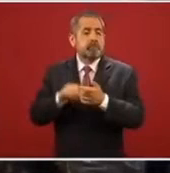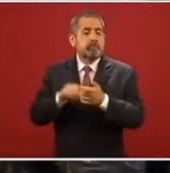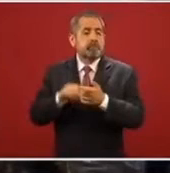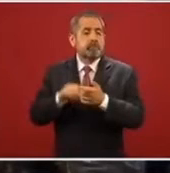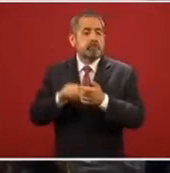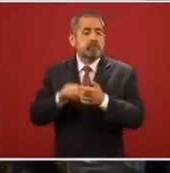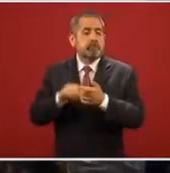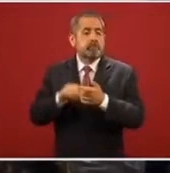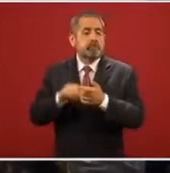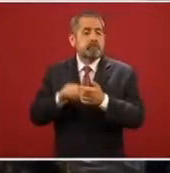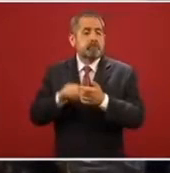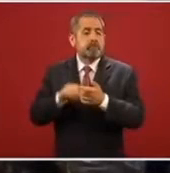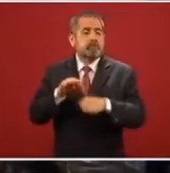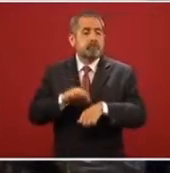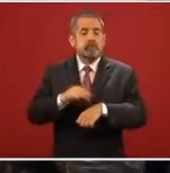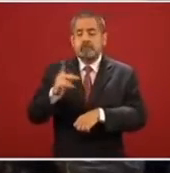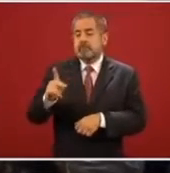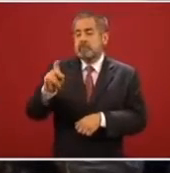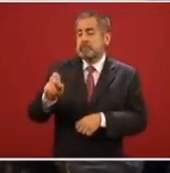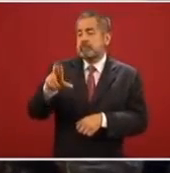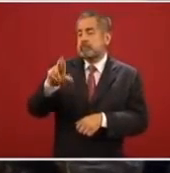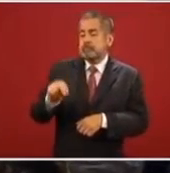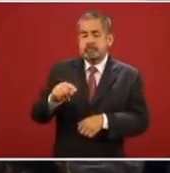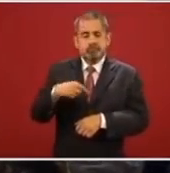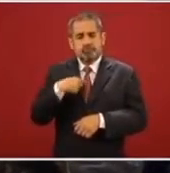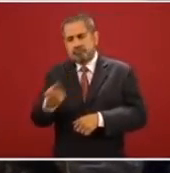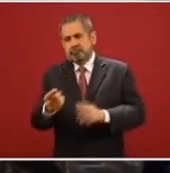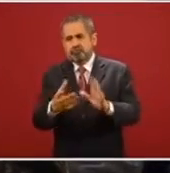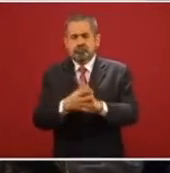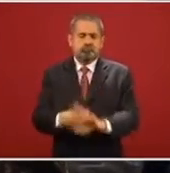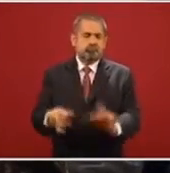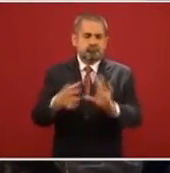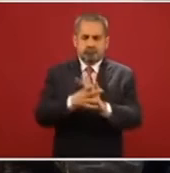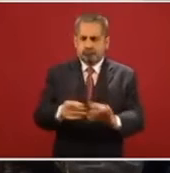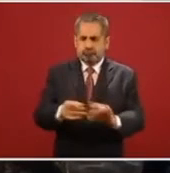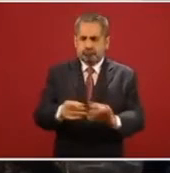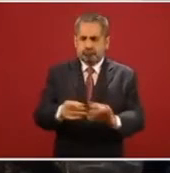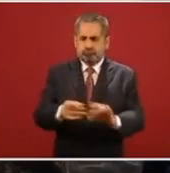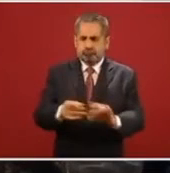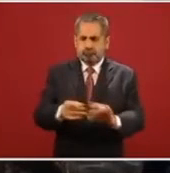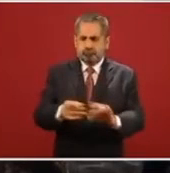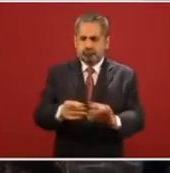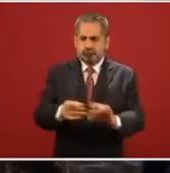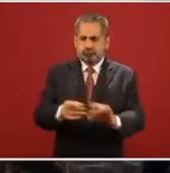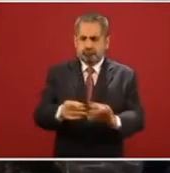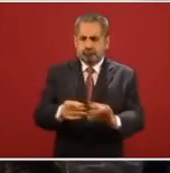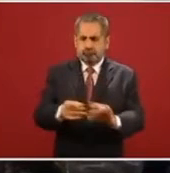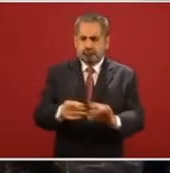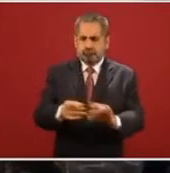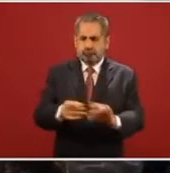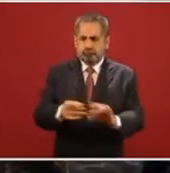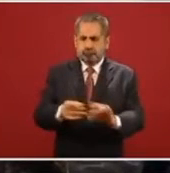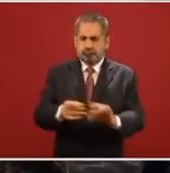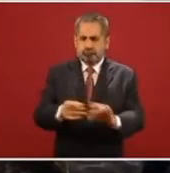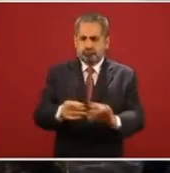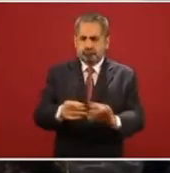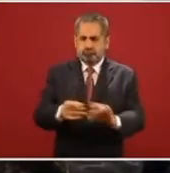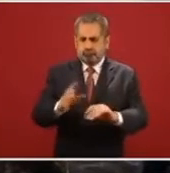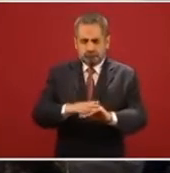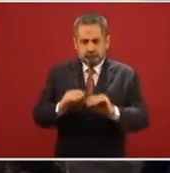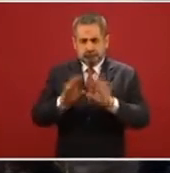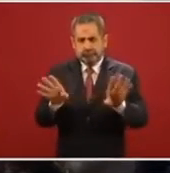Dr. Tedros Ghebreyesus, explicaba de manera específica explained in a specific